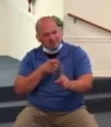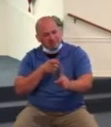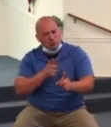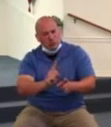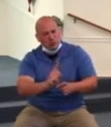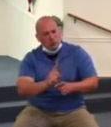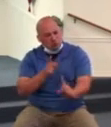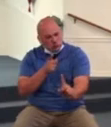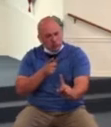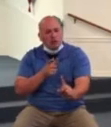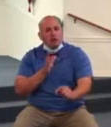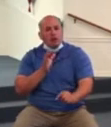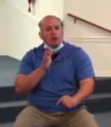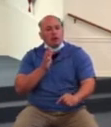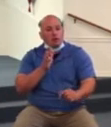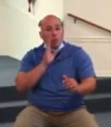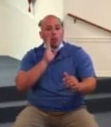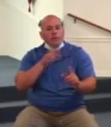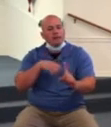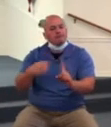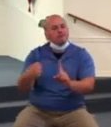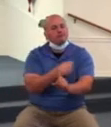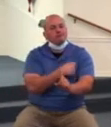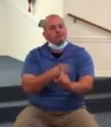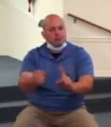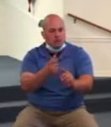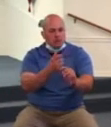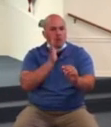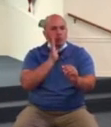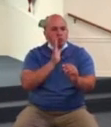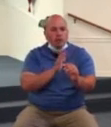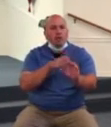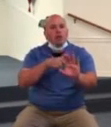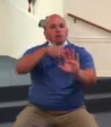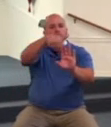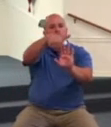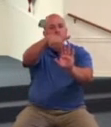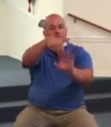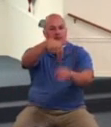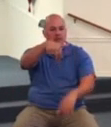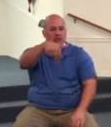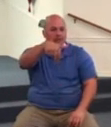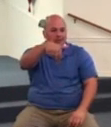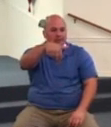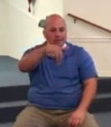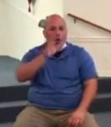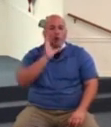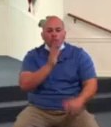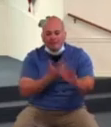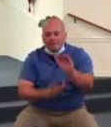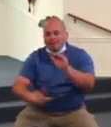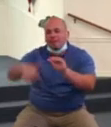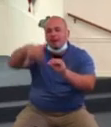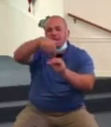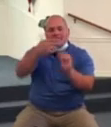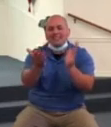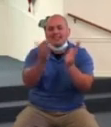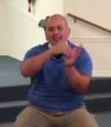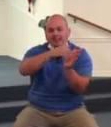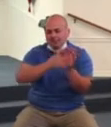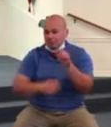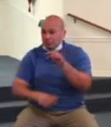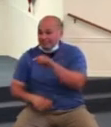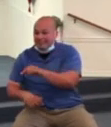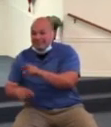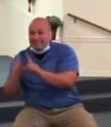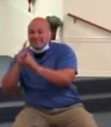killed. But then he will rise again. The prophecy doesn't make any sense to his apostles, but when Jesus'